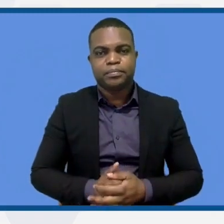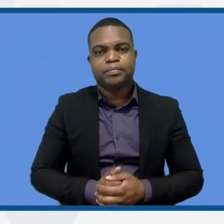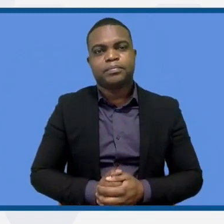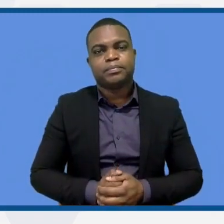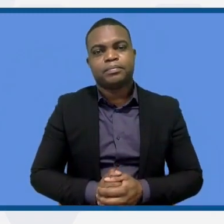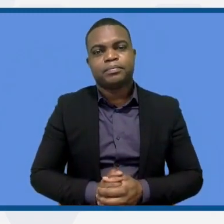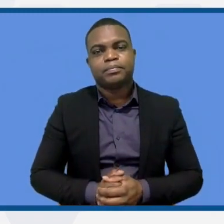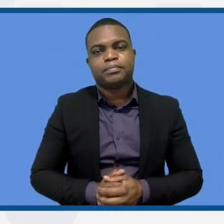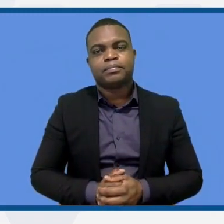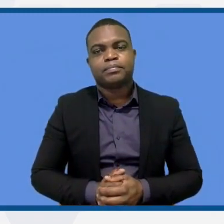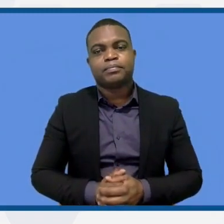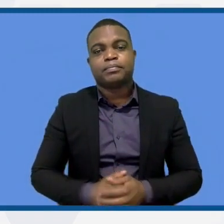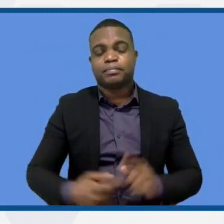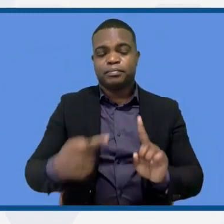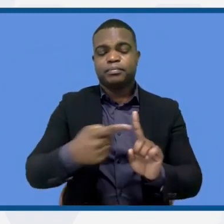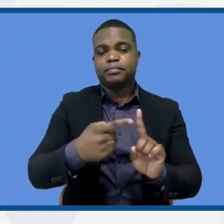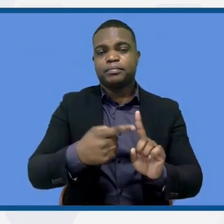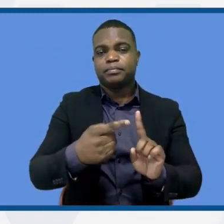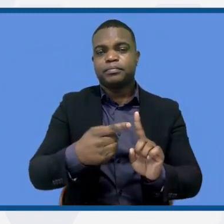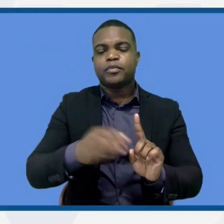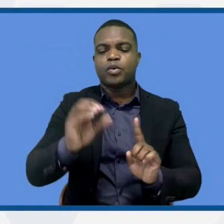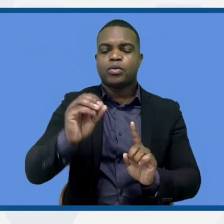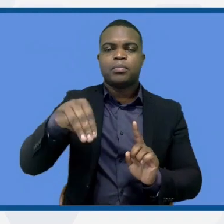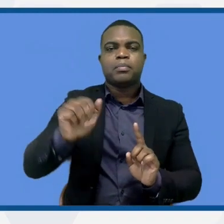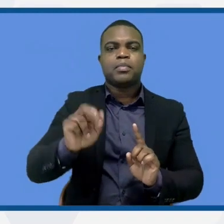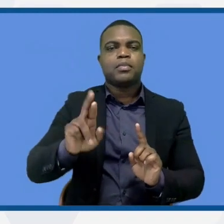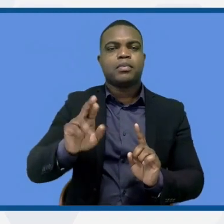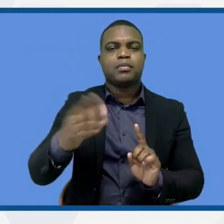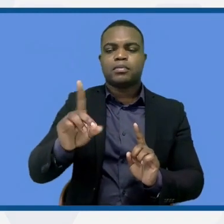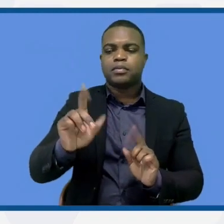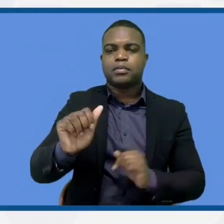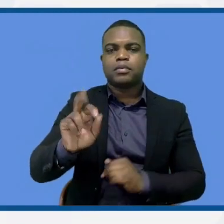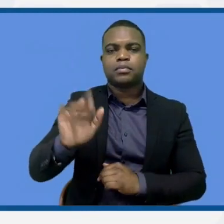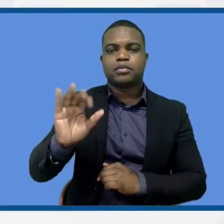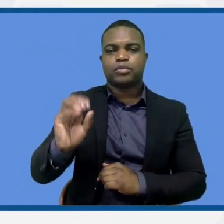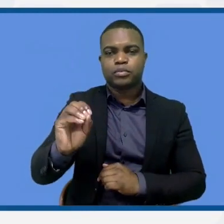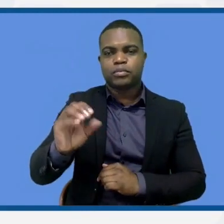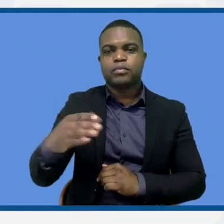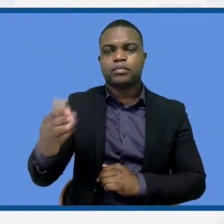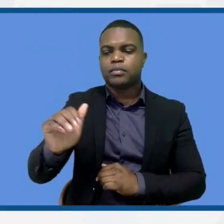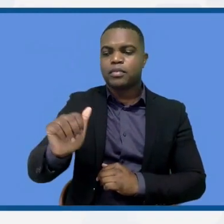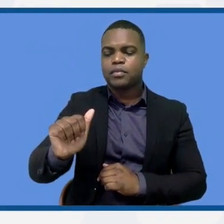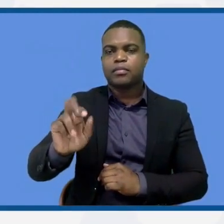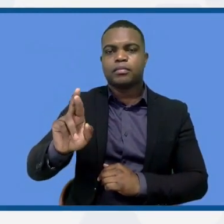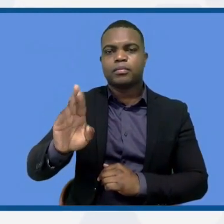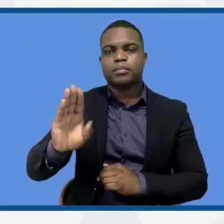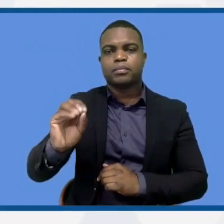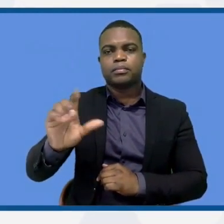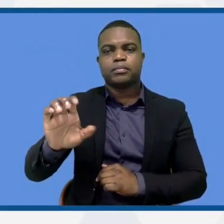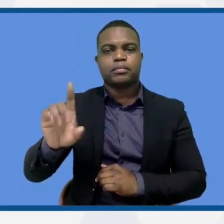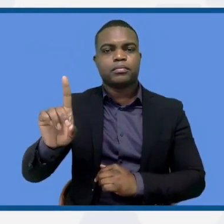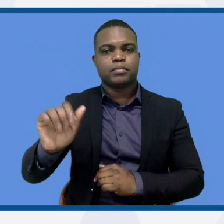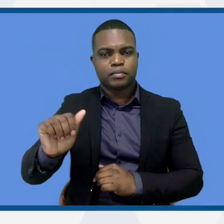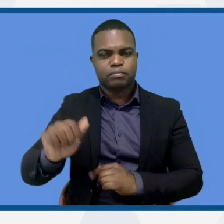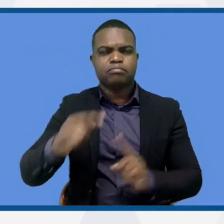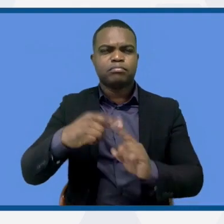He's civil engineer. Again, he's also a teacher of disaster risk management